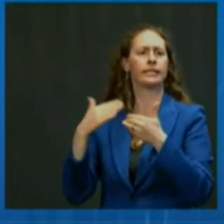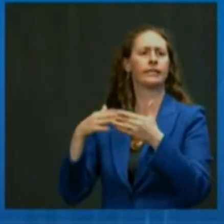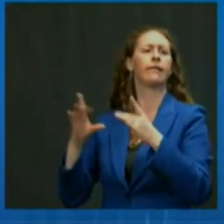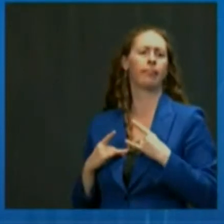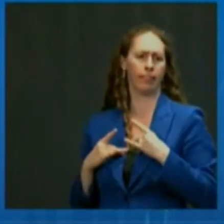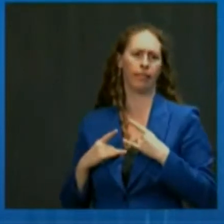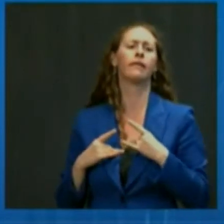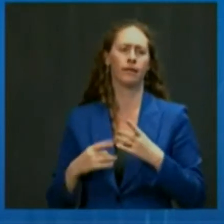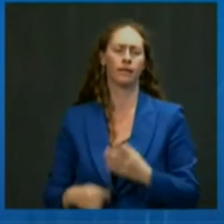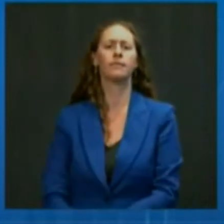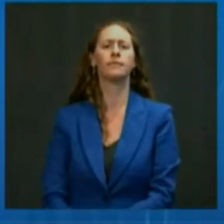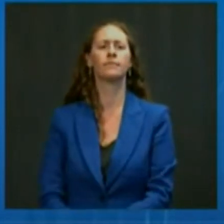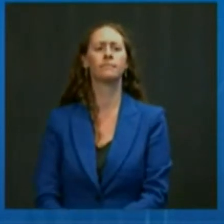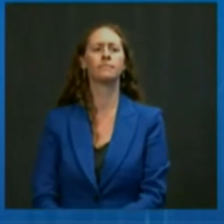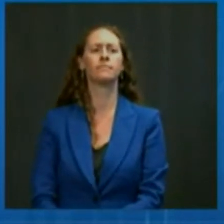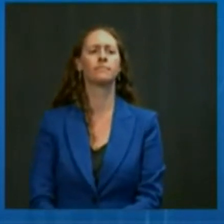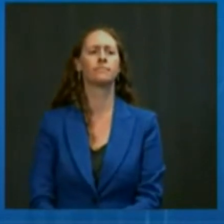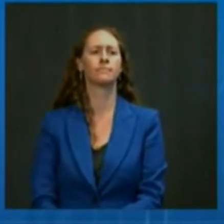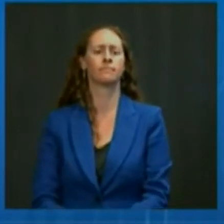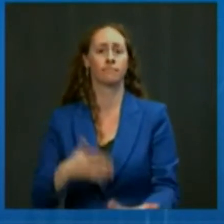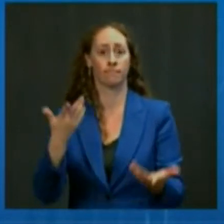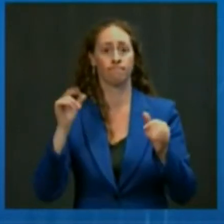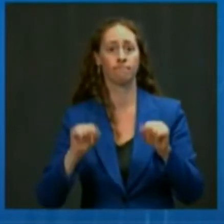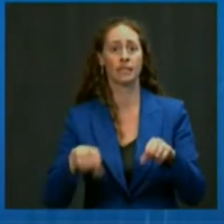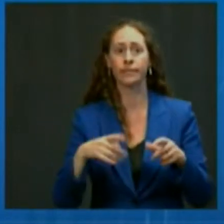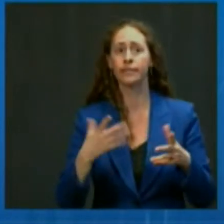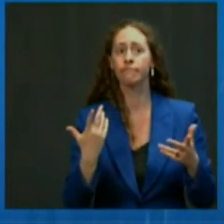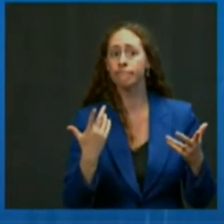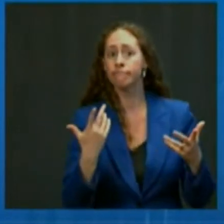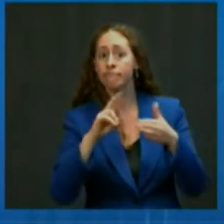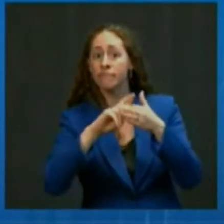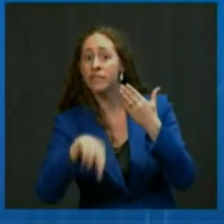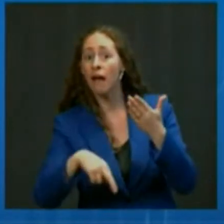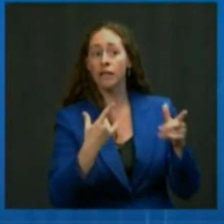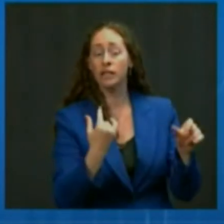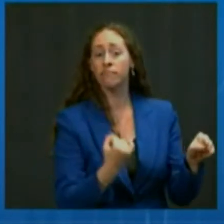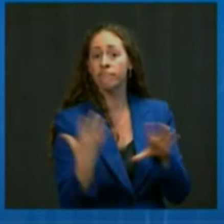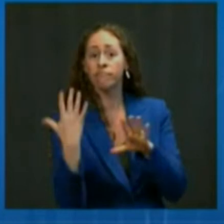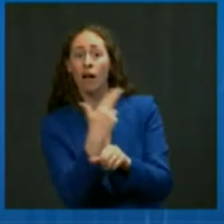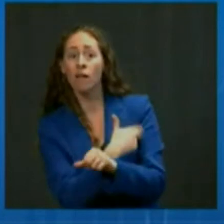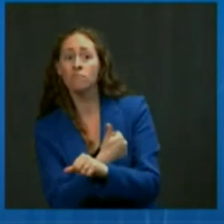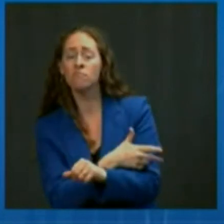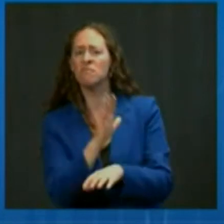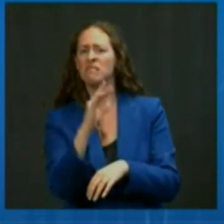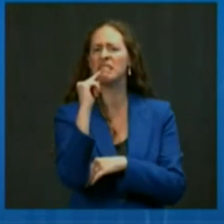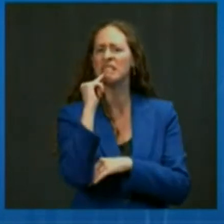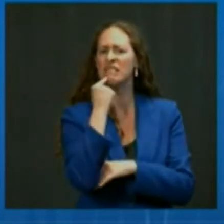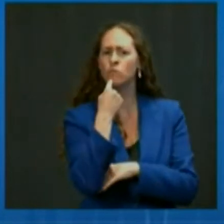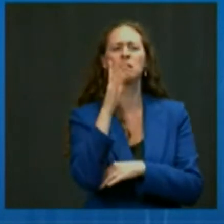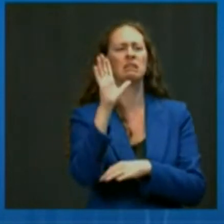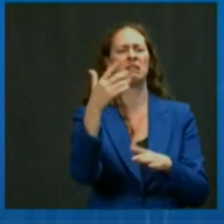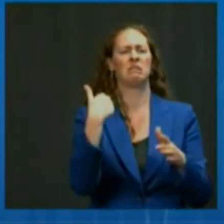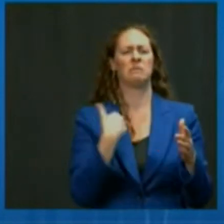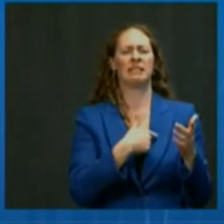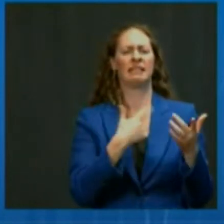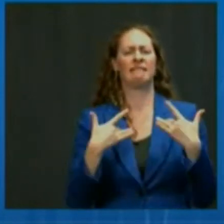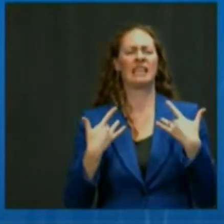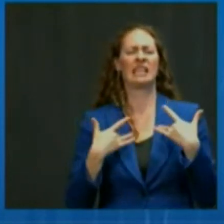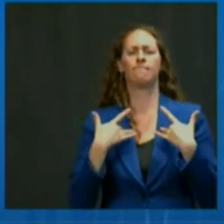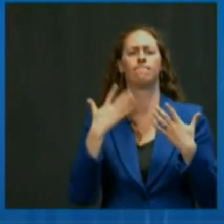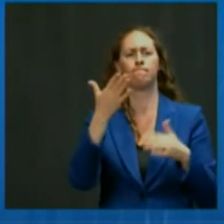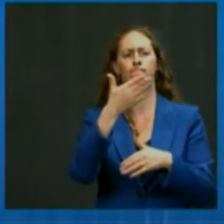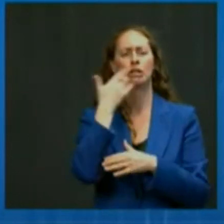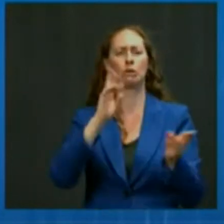and death. That is why today we are announcing our plan to stay ahead of this virus by